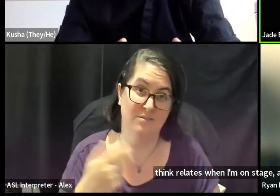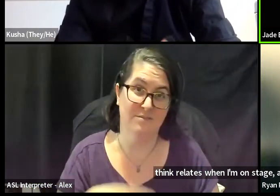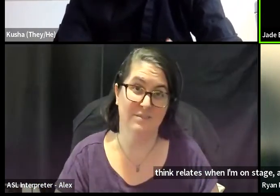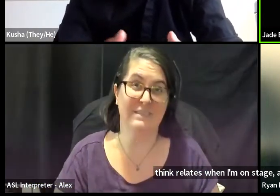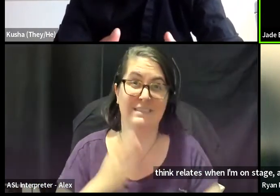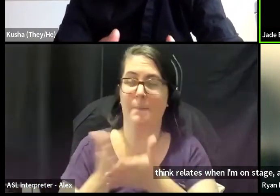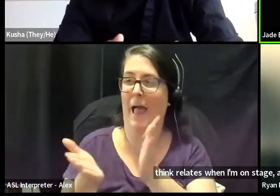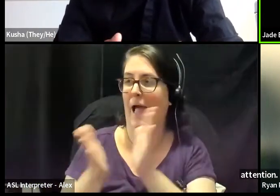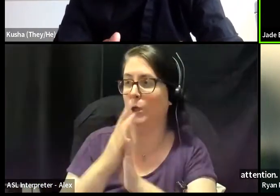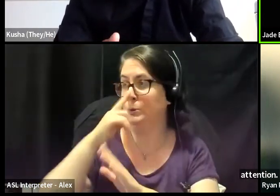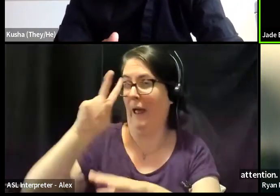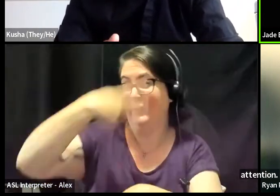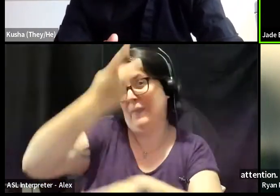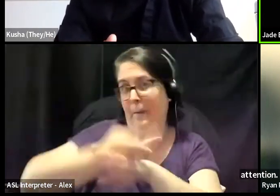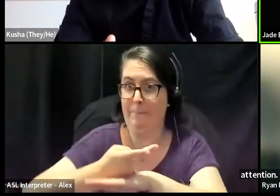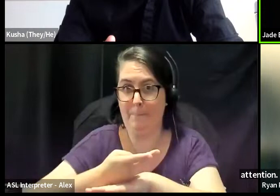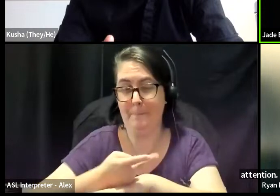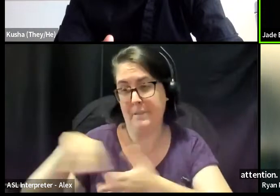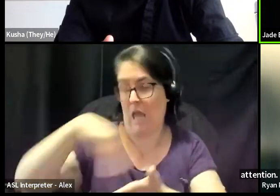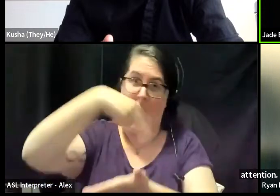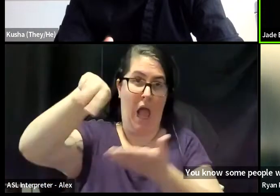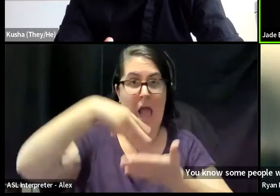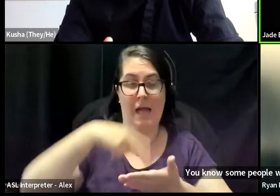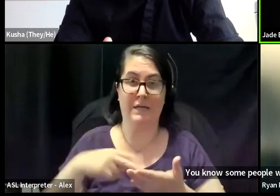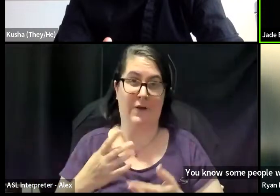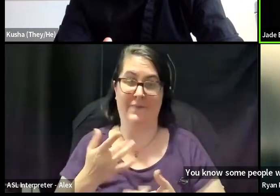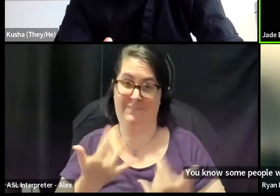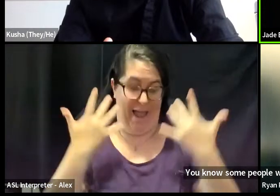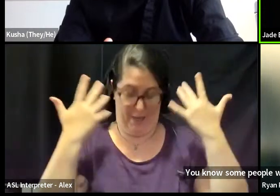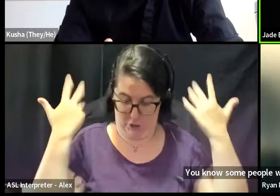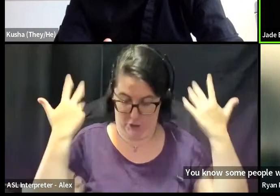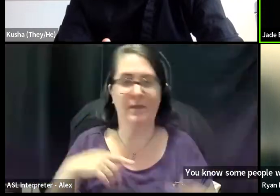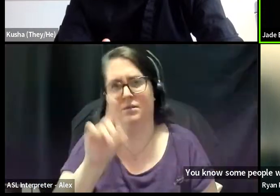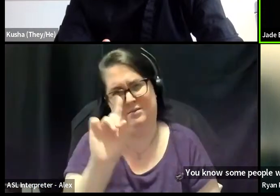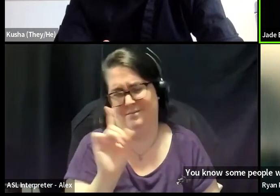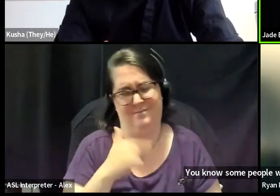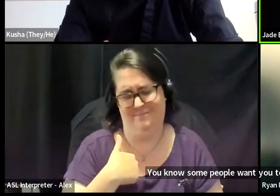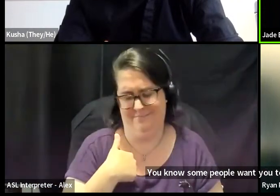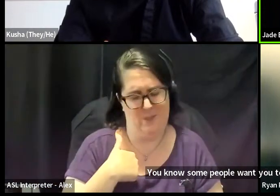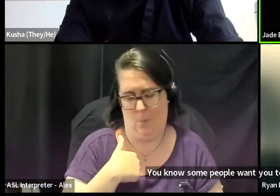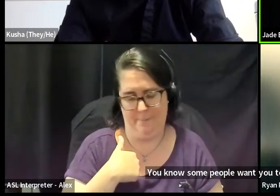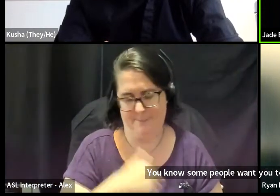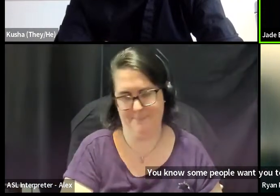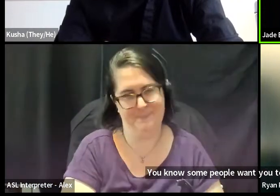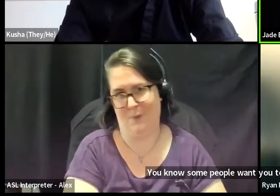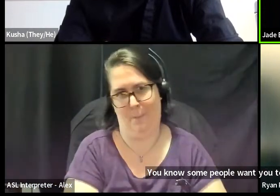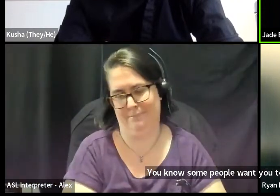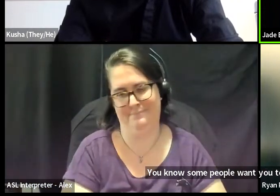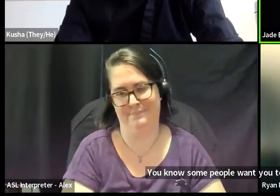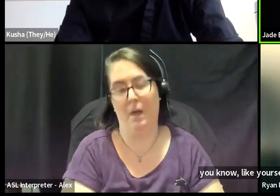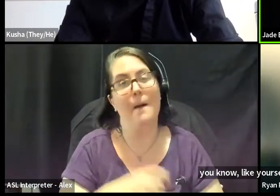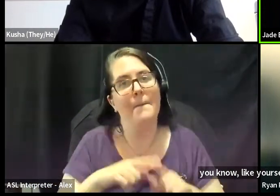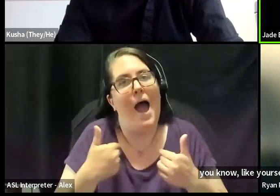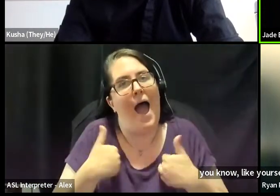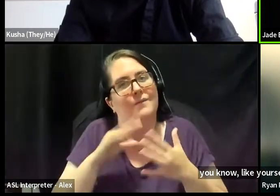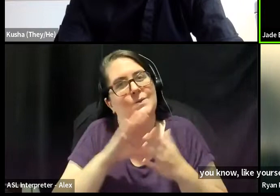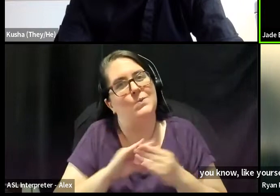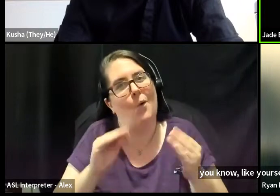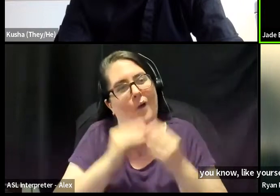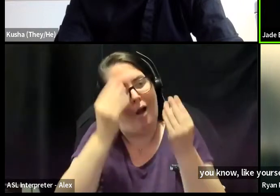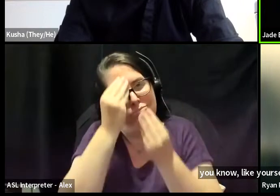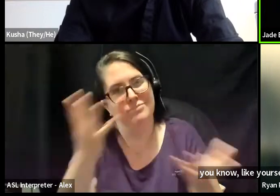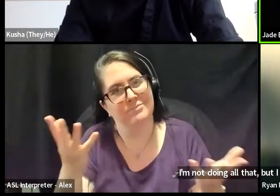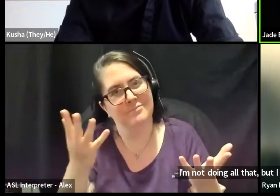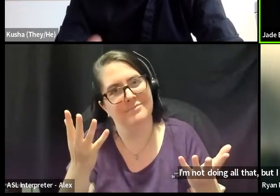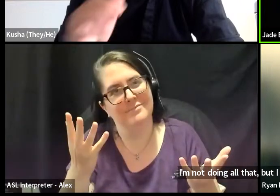flips and dance and, light yourself on fire. I'm not doing all that. But I have a story to tell, and I think that that